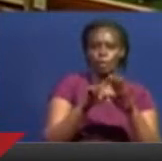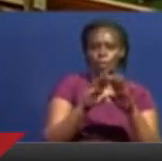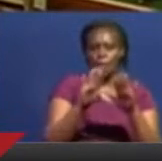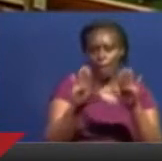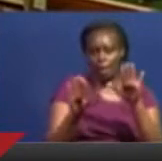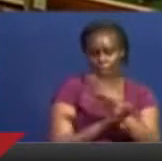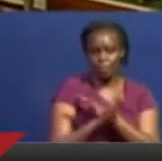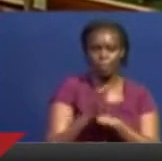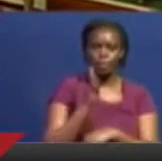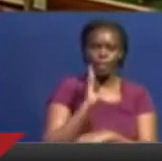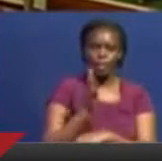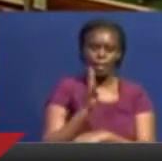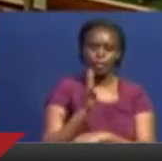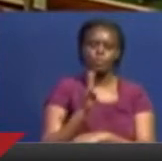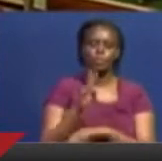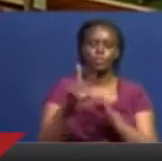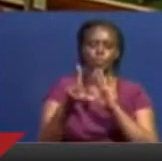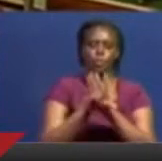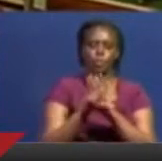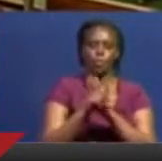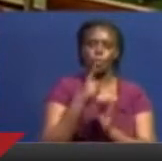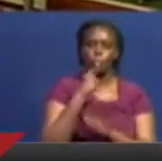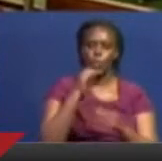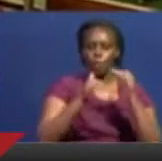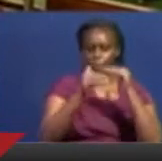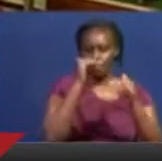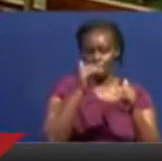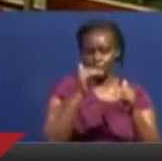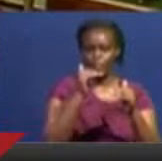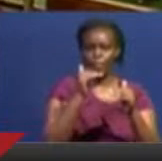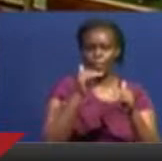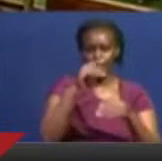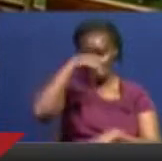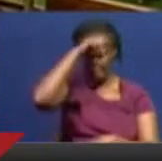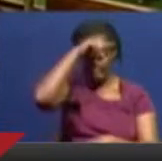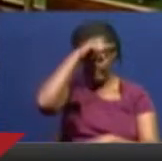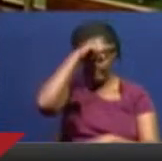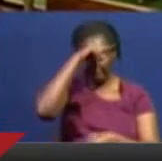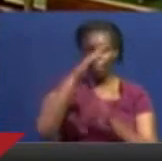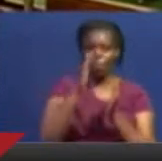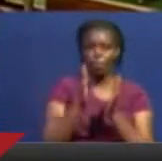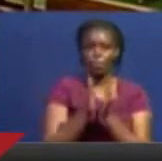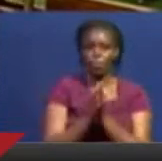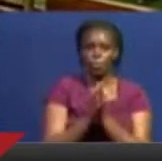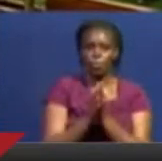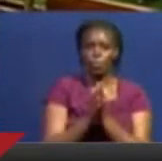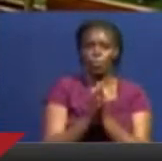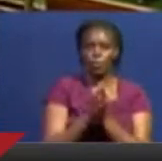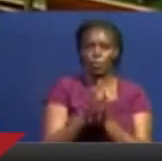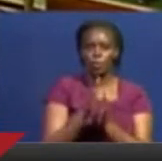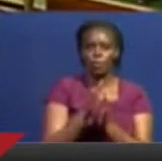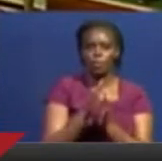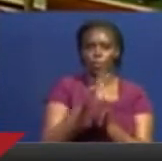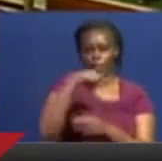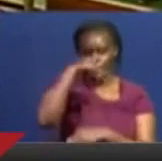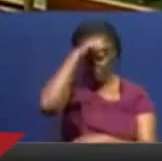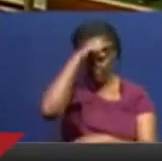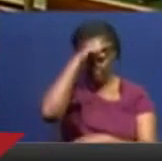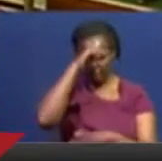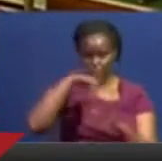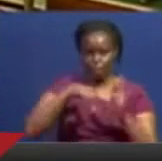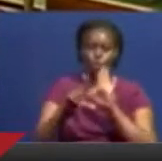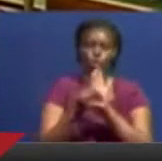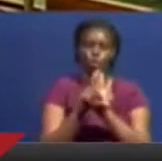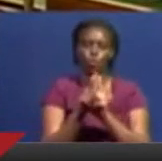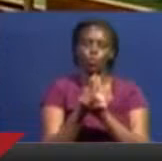lecturer in law at Moi University, immediately upon graduating with an undergraduate degree in